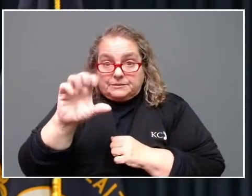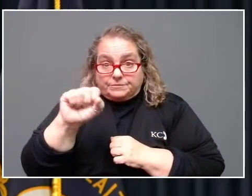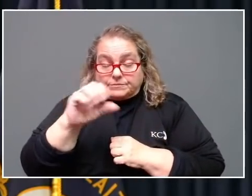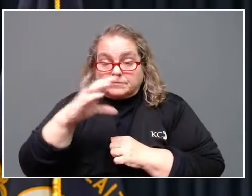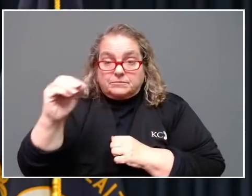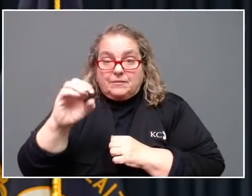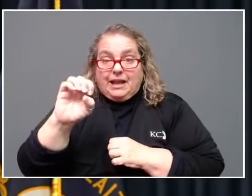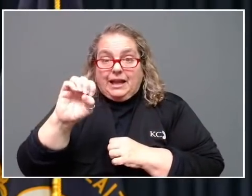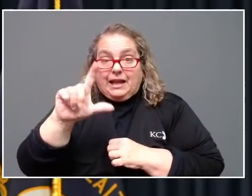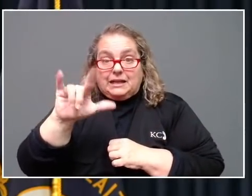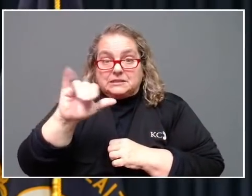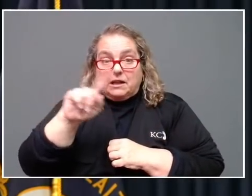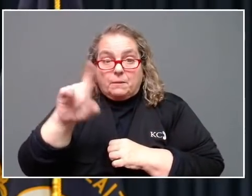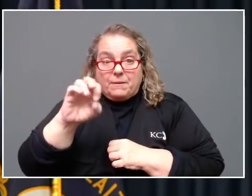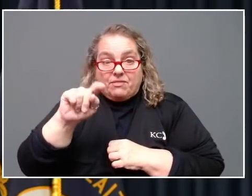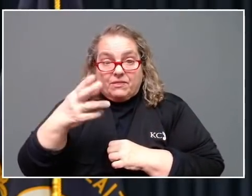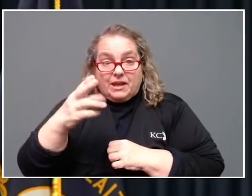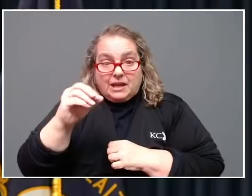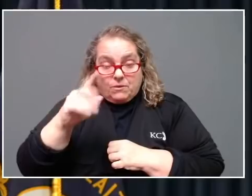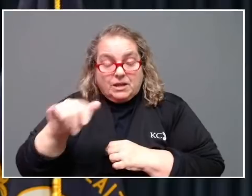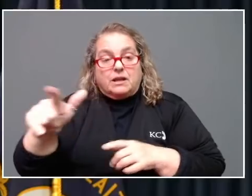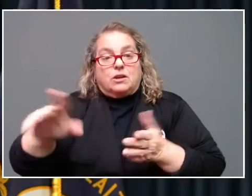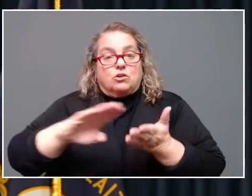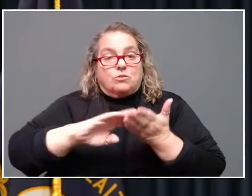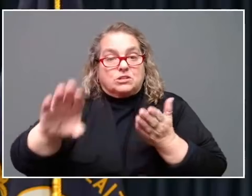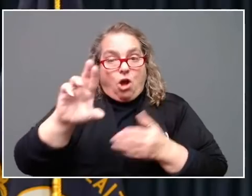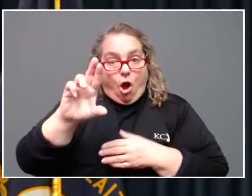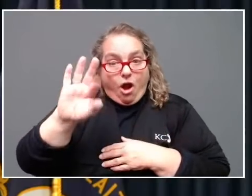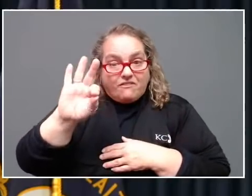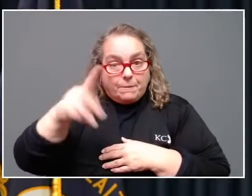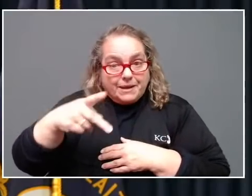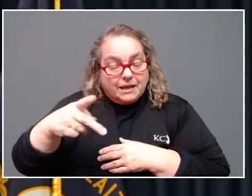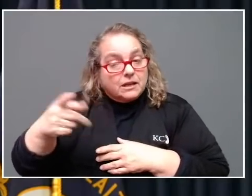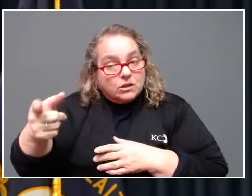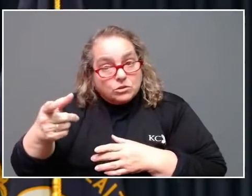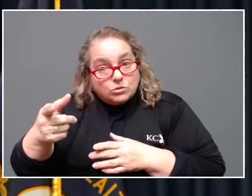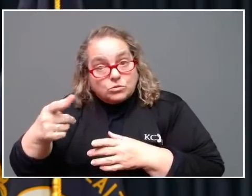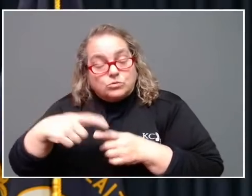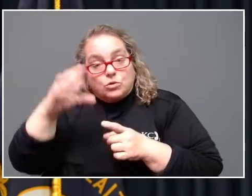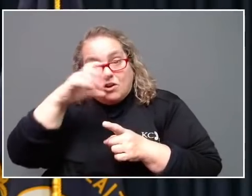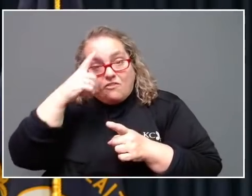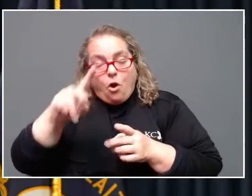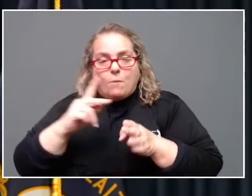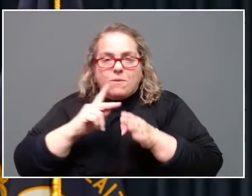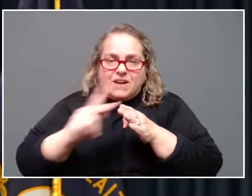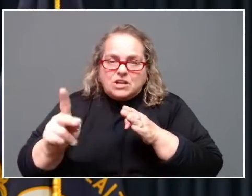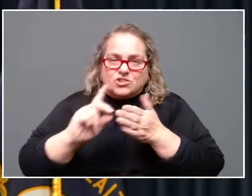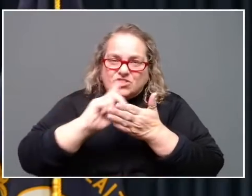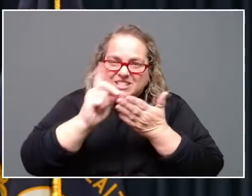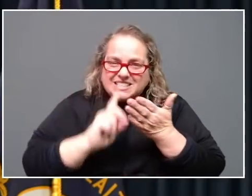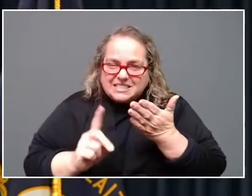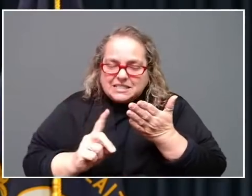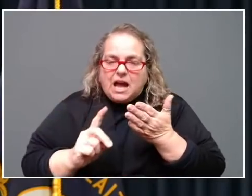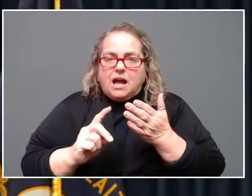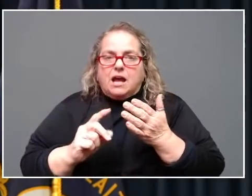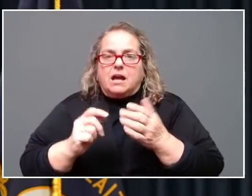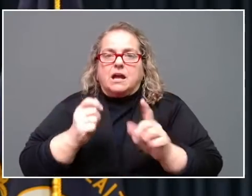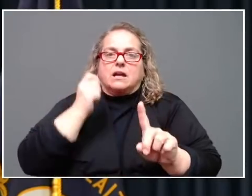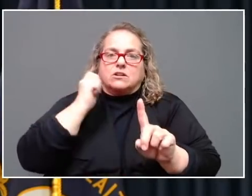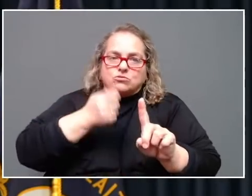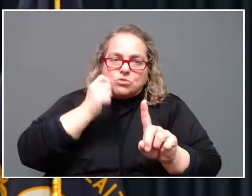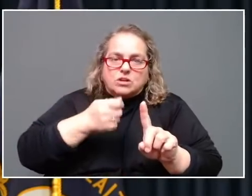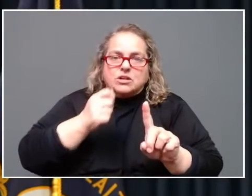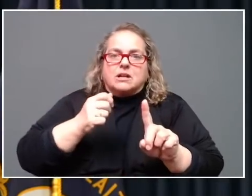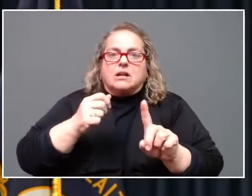College released an RFP seeking professional design and construction administration services for the new on-site